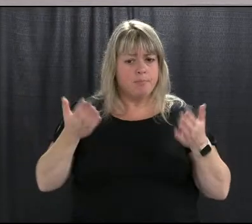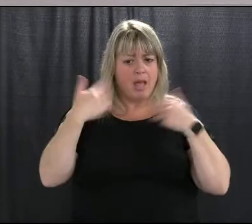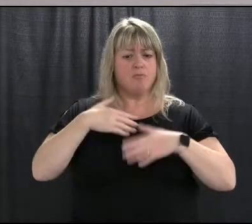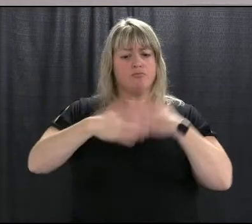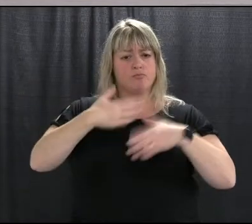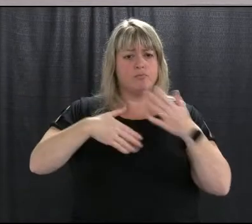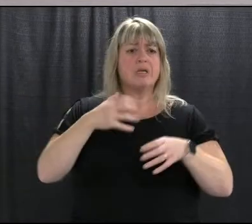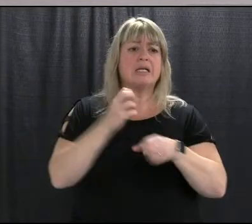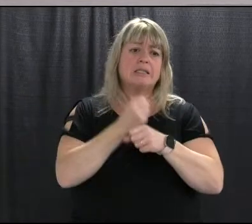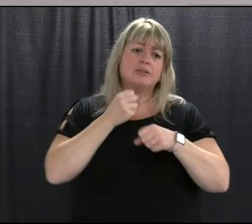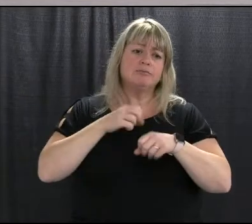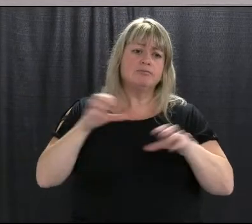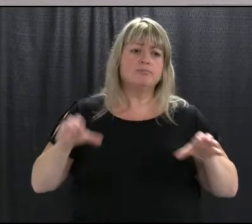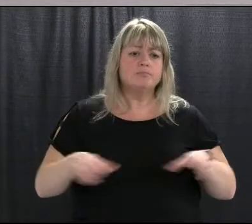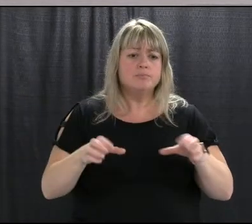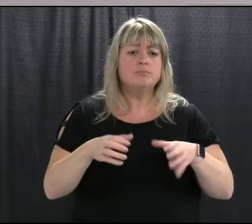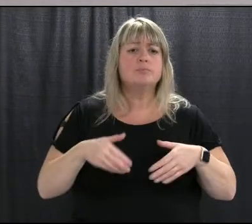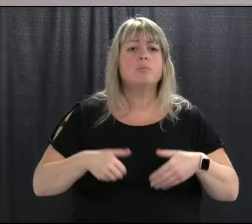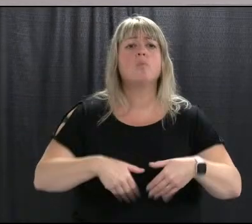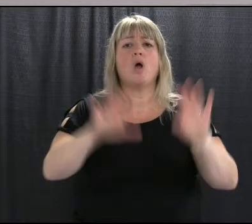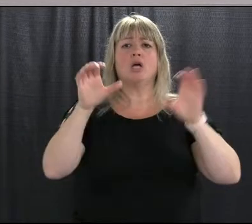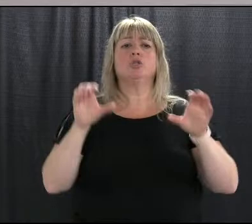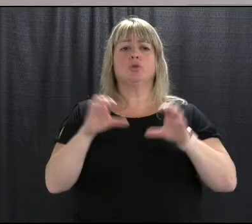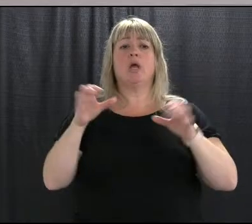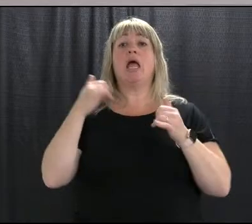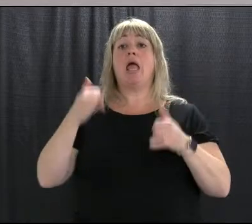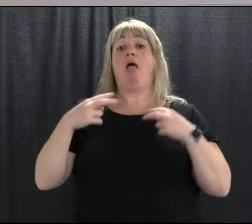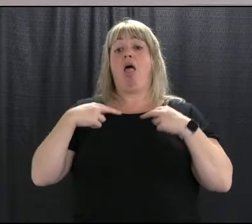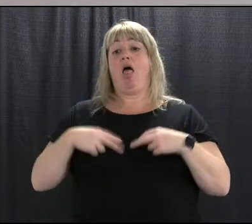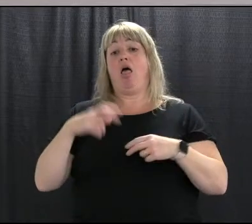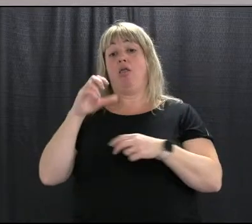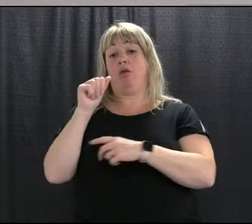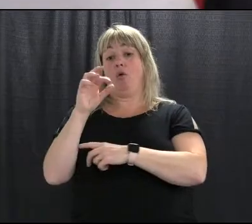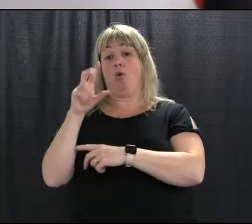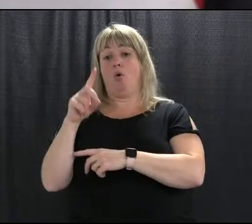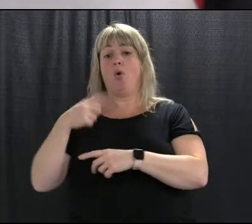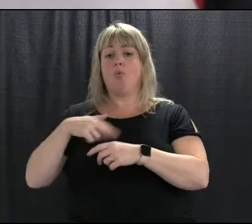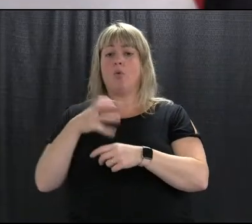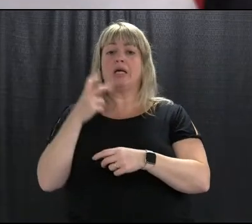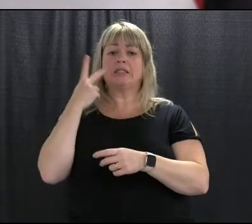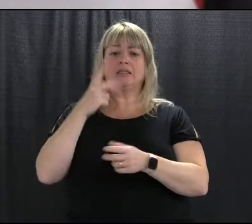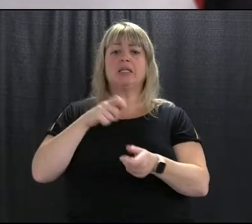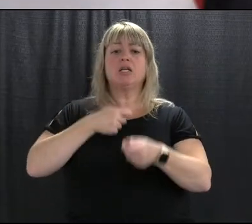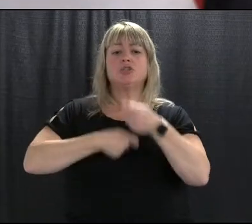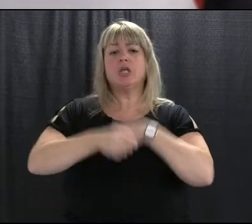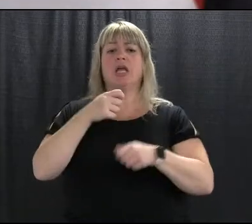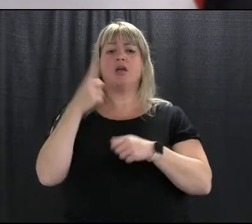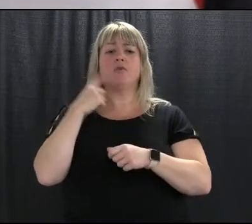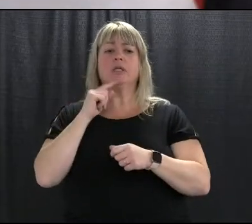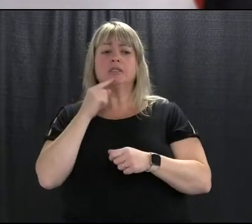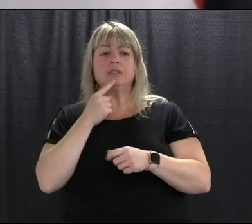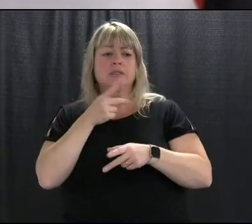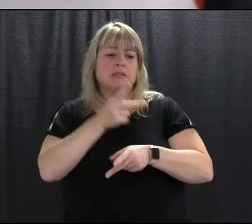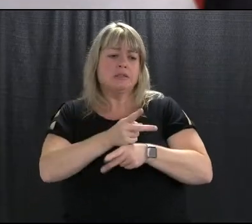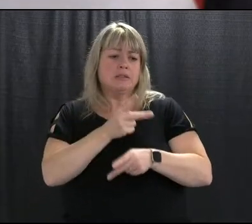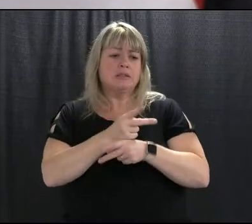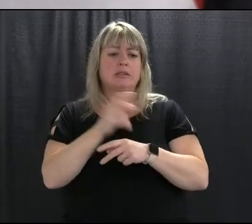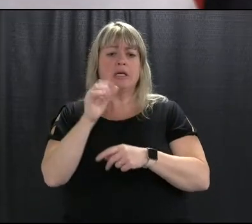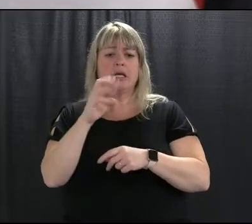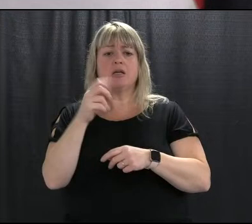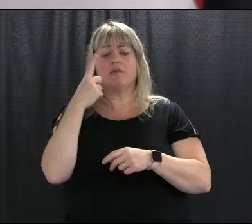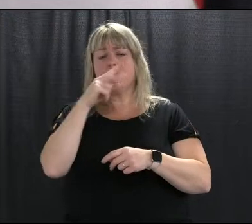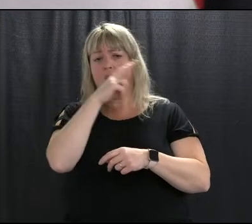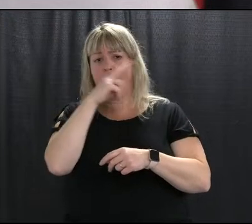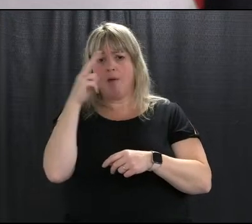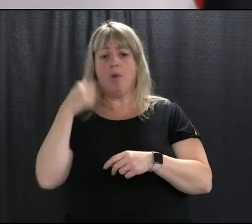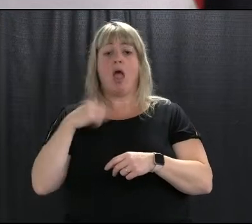the major pieces of the Health Accord was around the transformation of acute care hospitals, and in particular